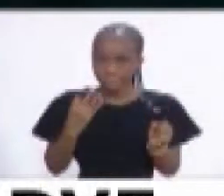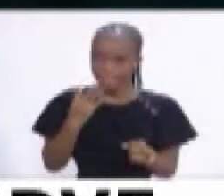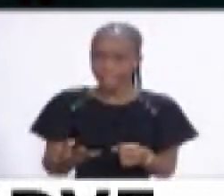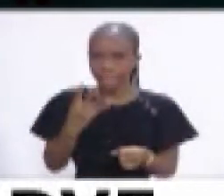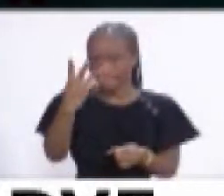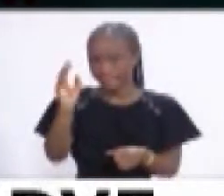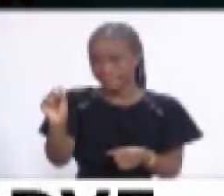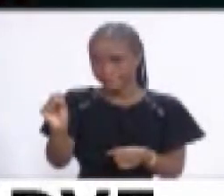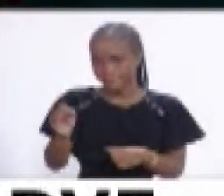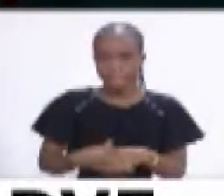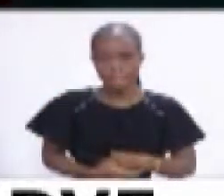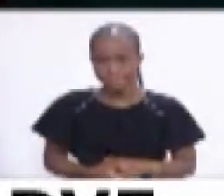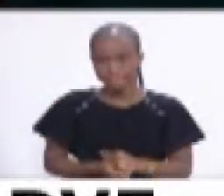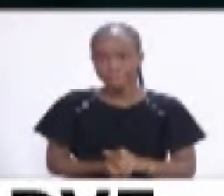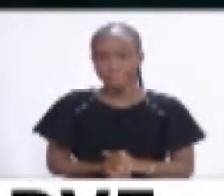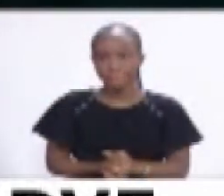3,345.